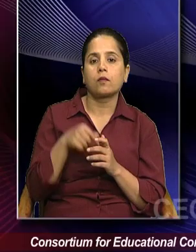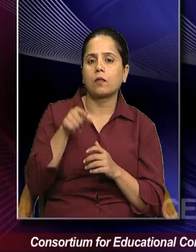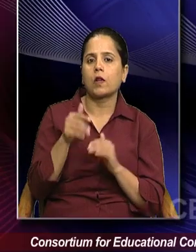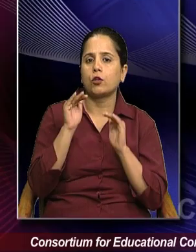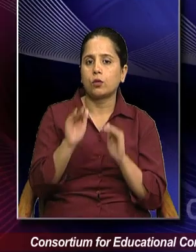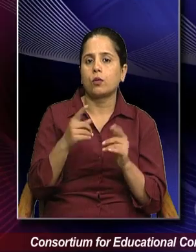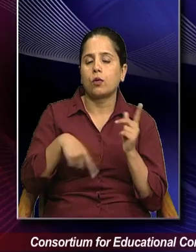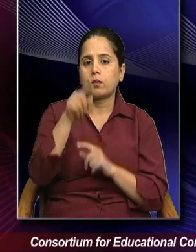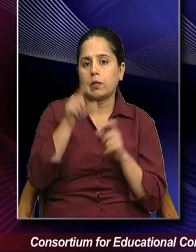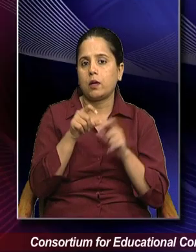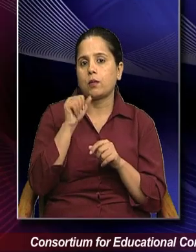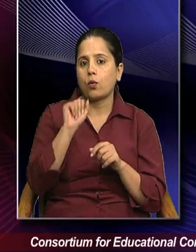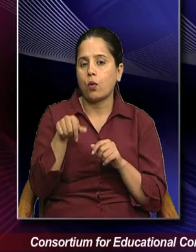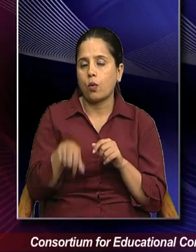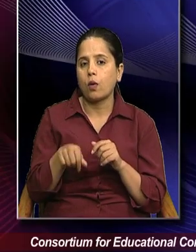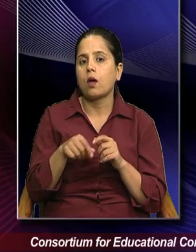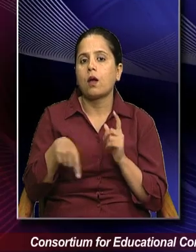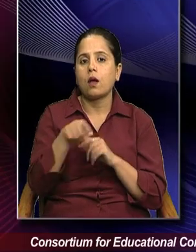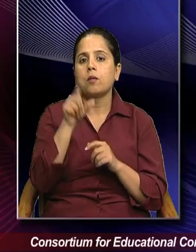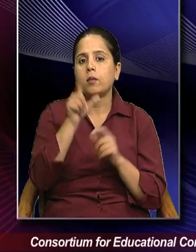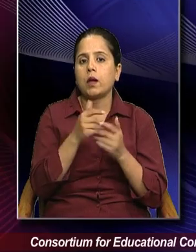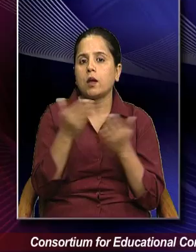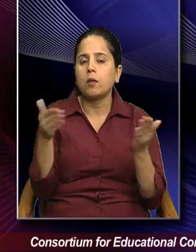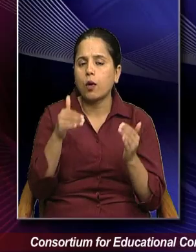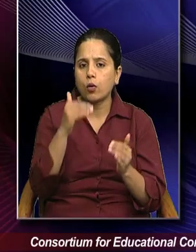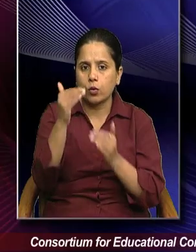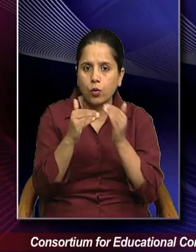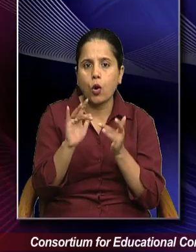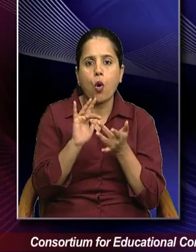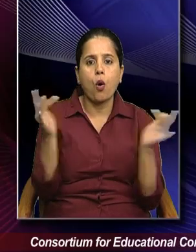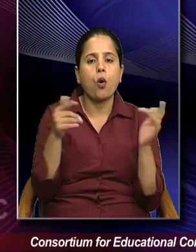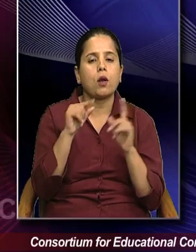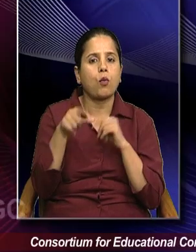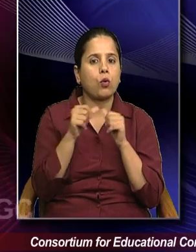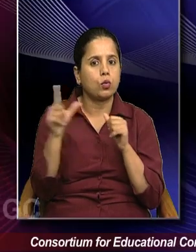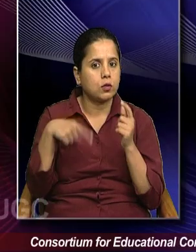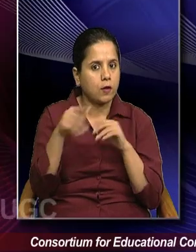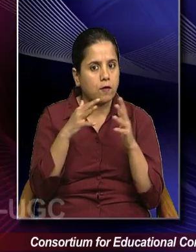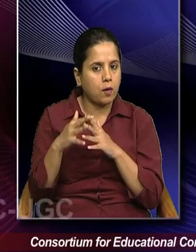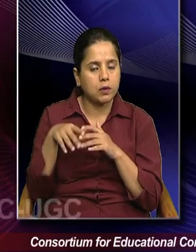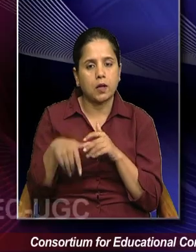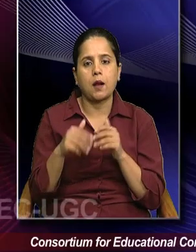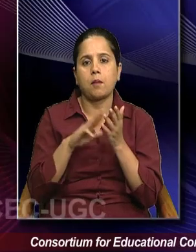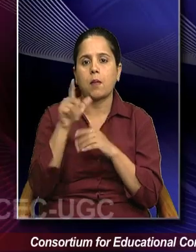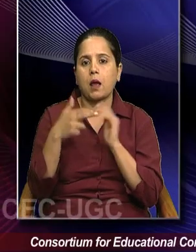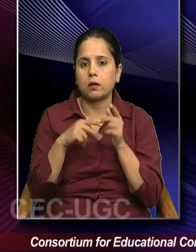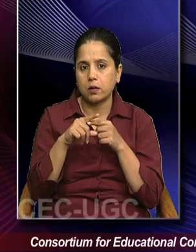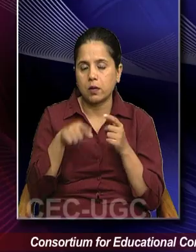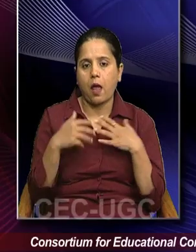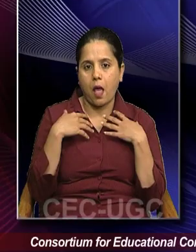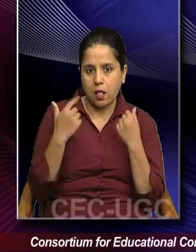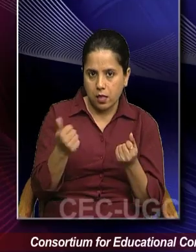Support niche publications. Encourage the growth of specialized online portals and magazines focusing on specific areas like